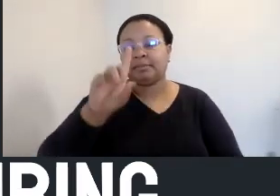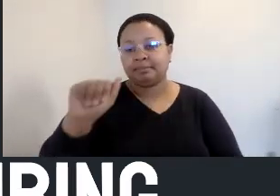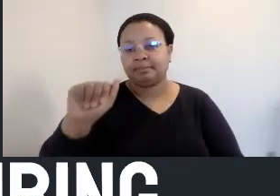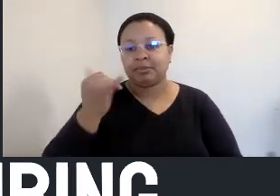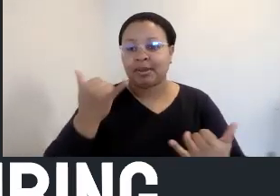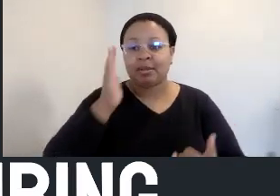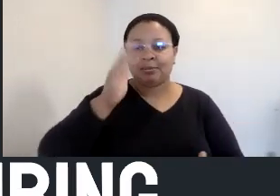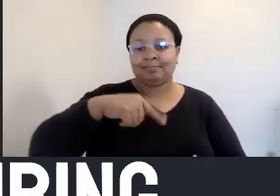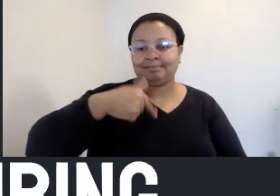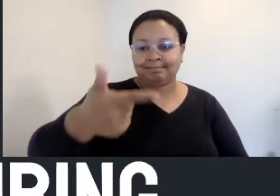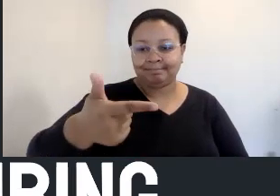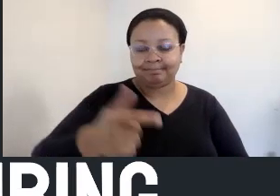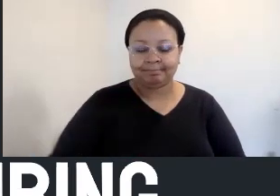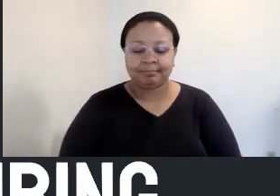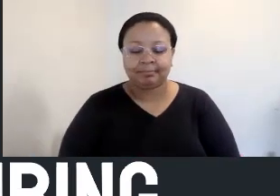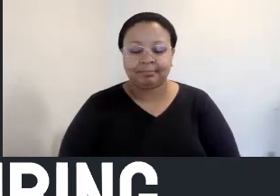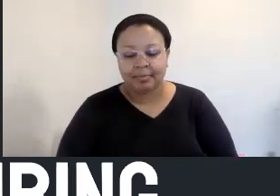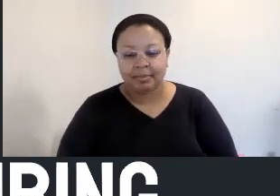Sai.